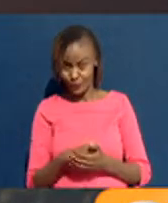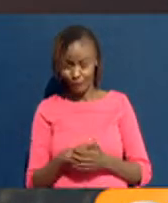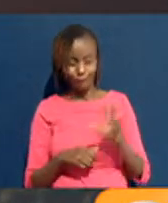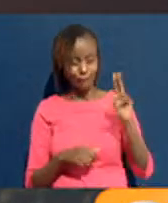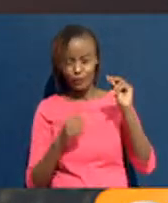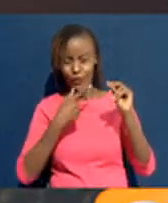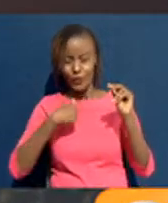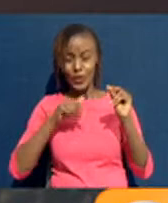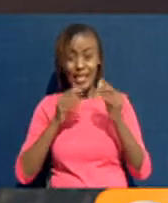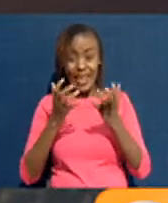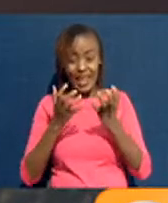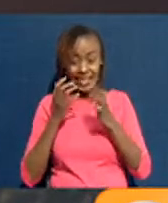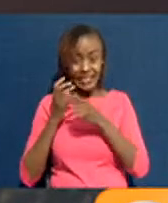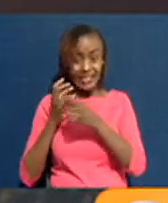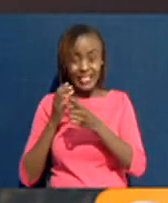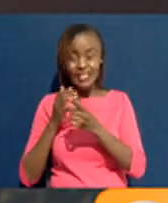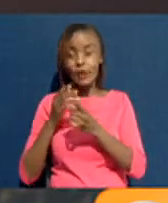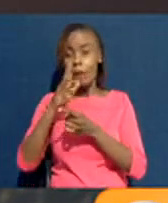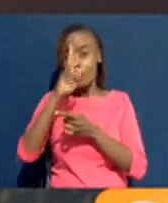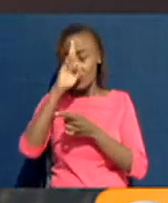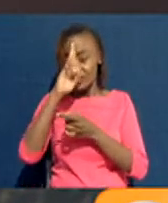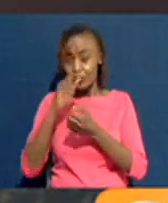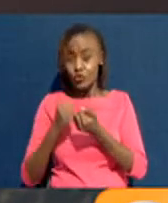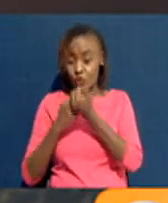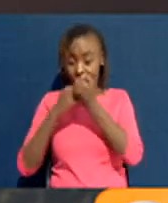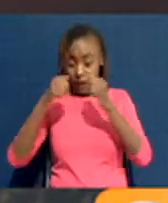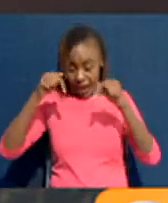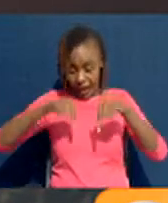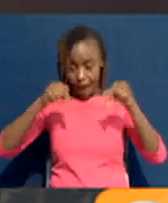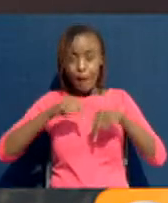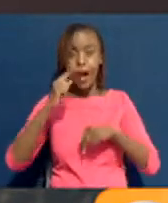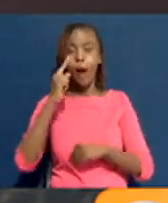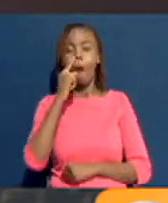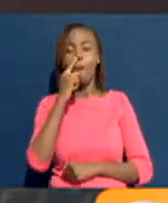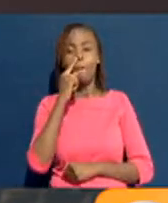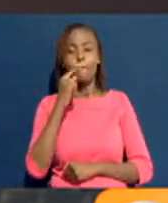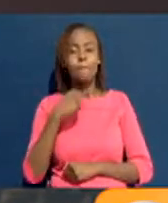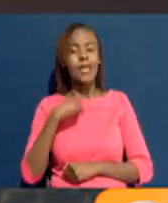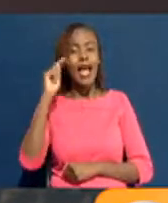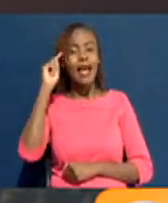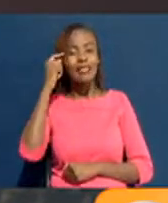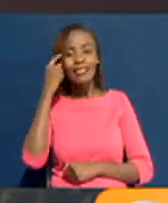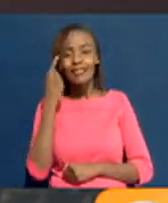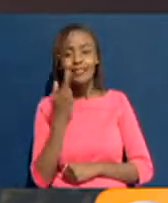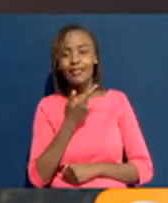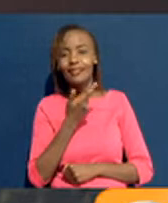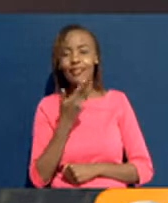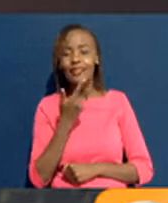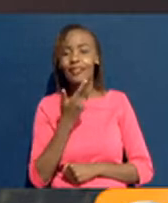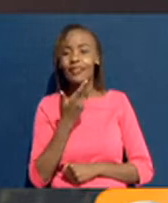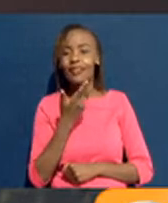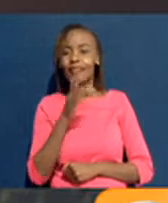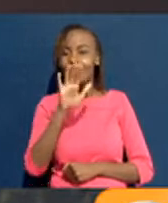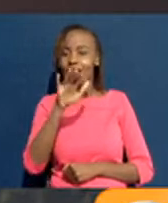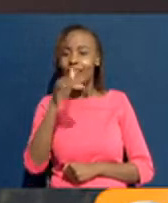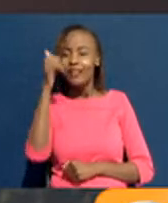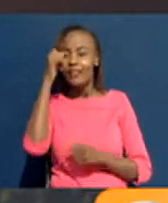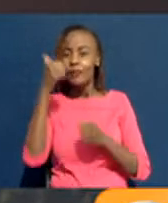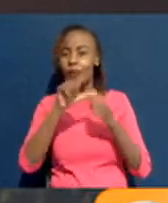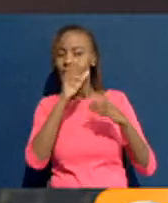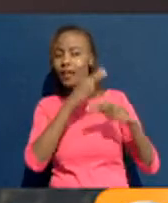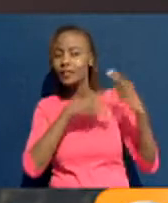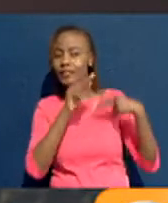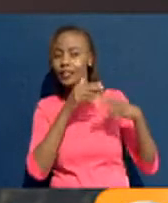home. And the truth for the matter is, Kenya is being used. And I go back to the history of the United States of